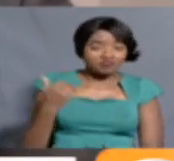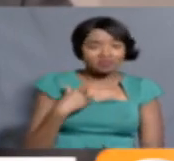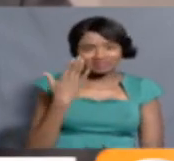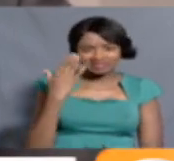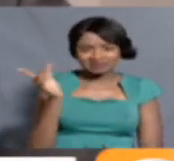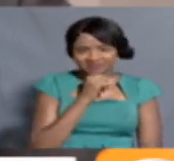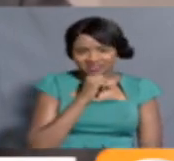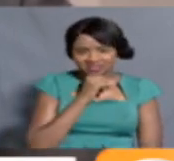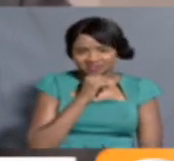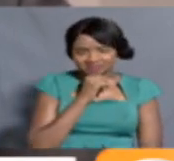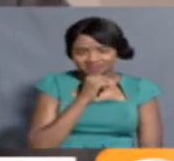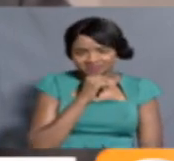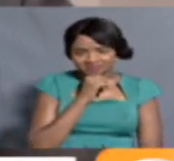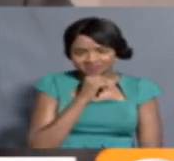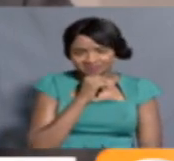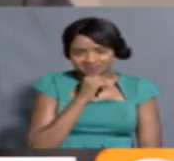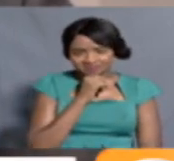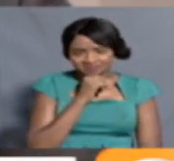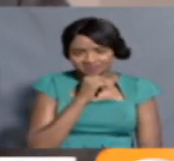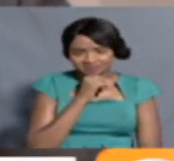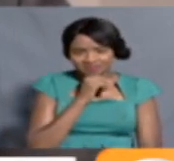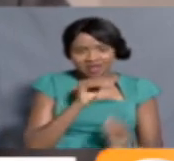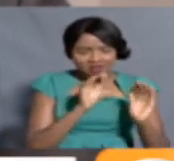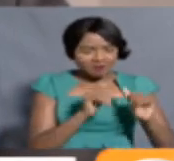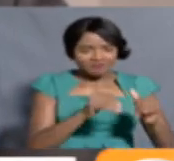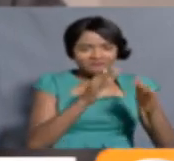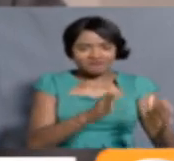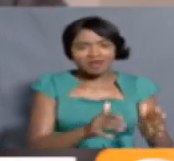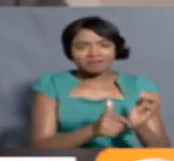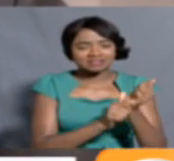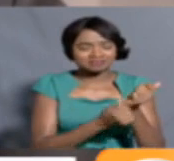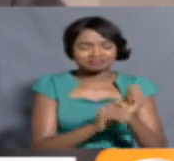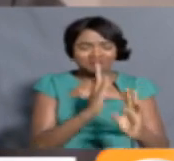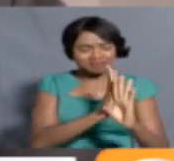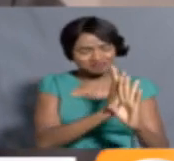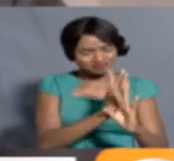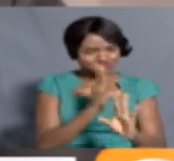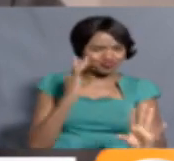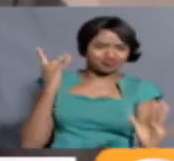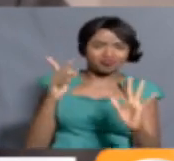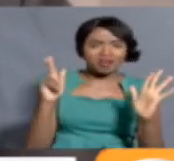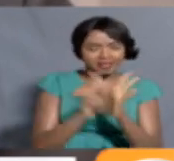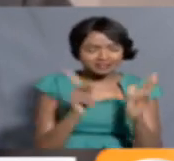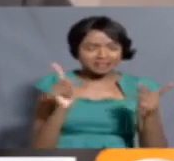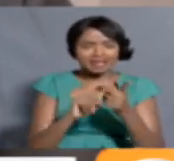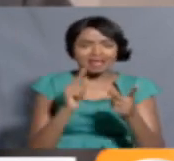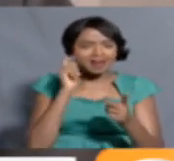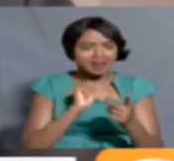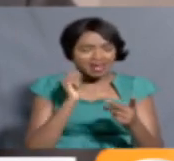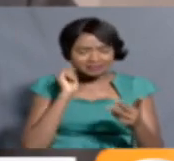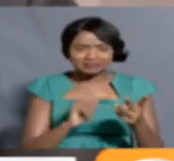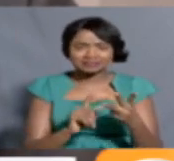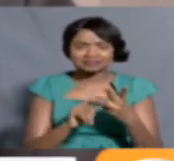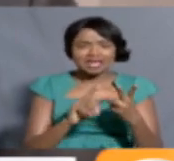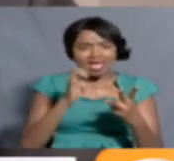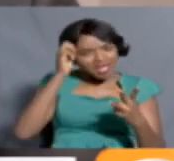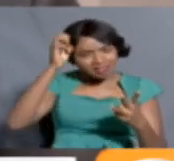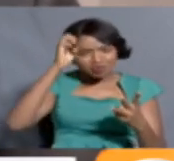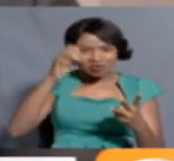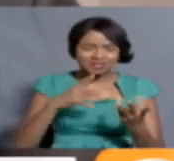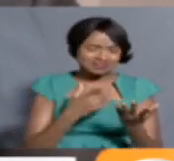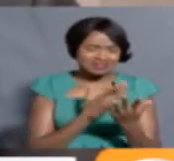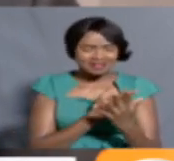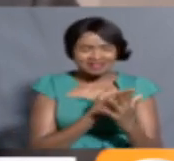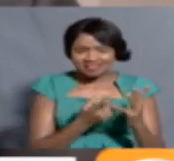farmers with queues on end in Eldoret, CBP, and in Kitale and in Nandi, elsewhere. They could not